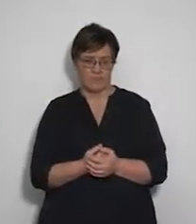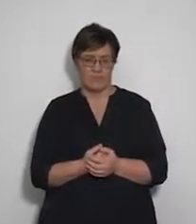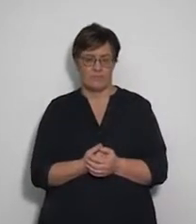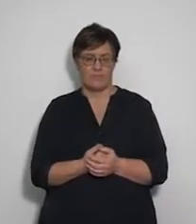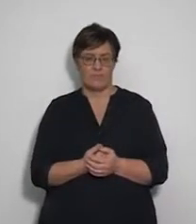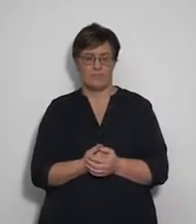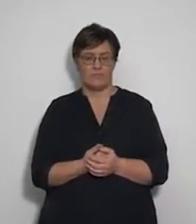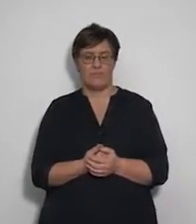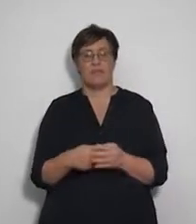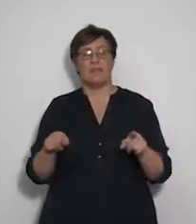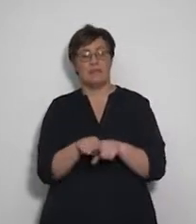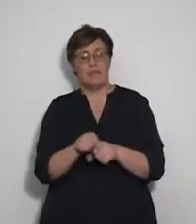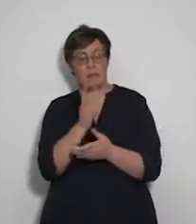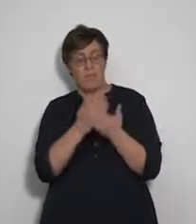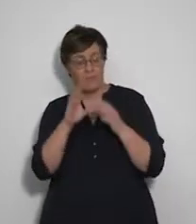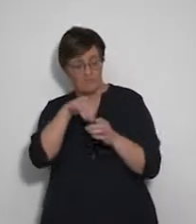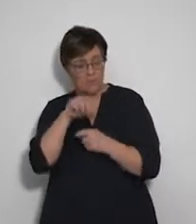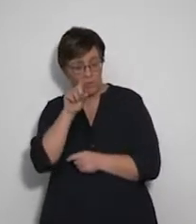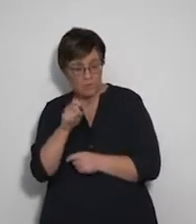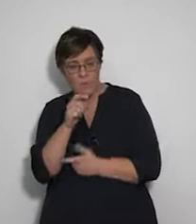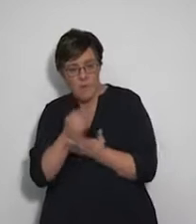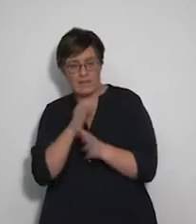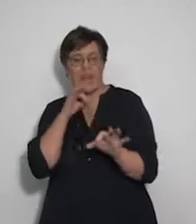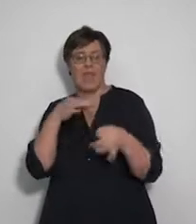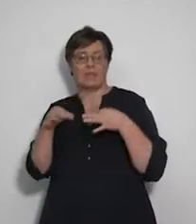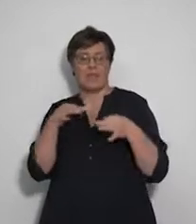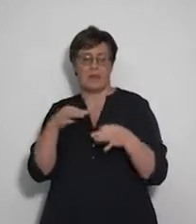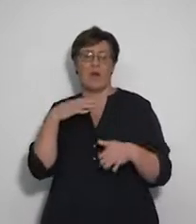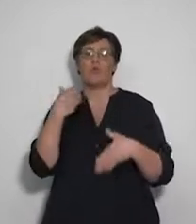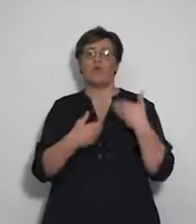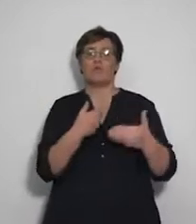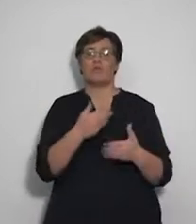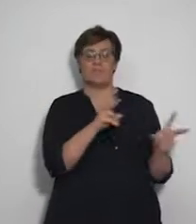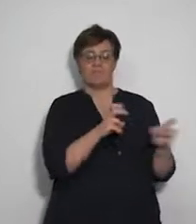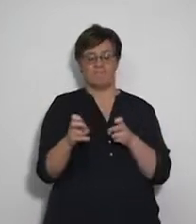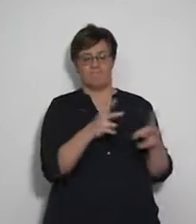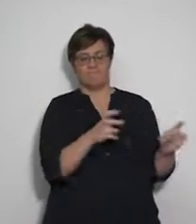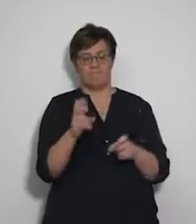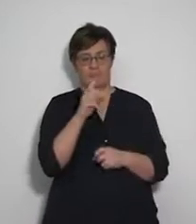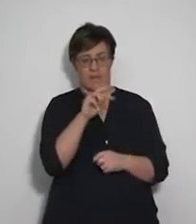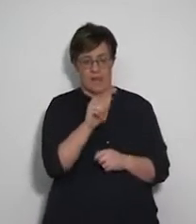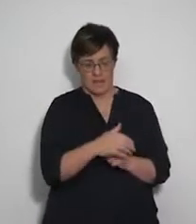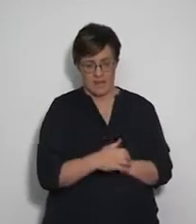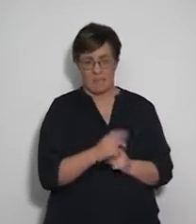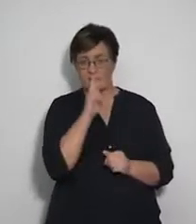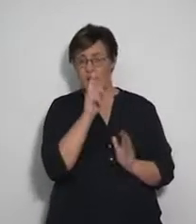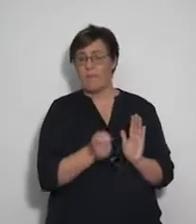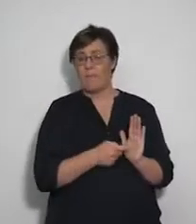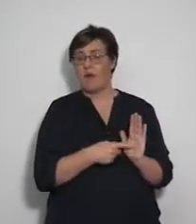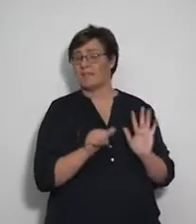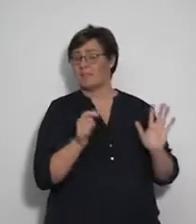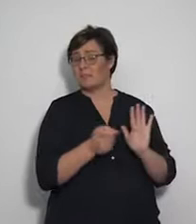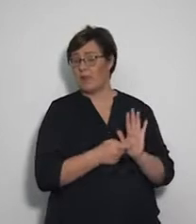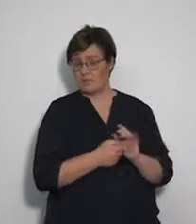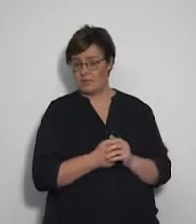Okay. Also part of the question required us to be able to explain the process of DNA replication. And if you look at the mark allocation to this, was